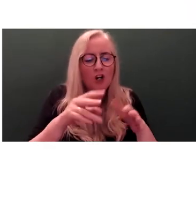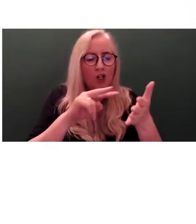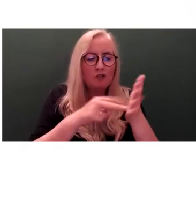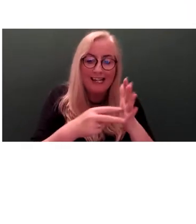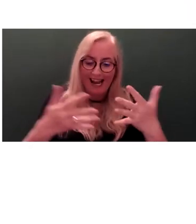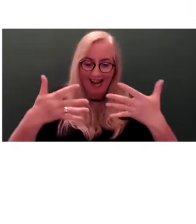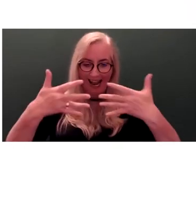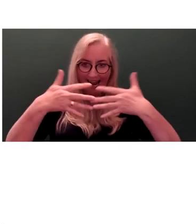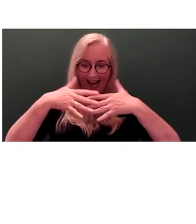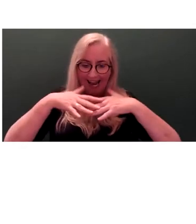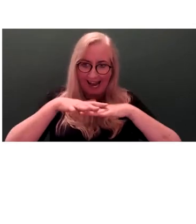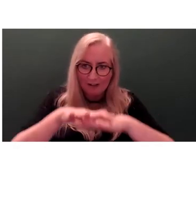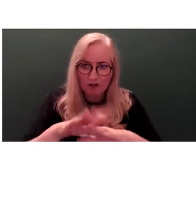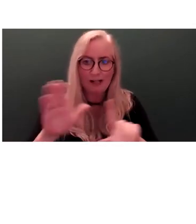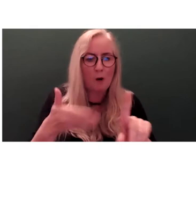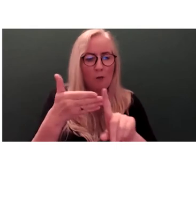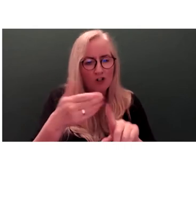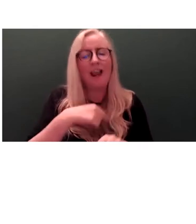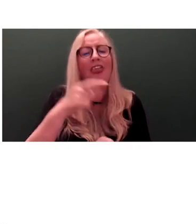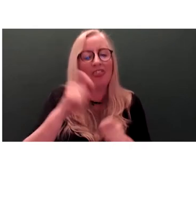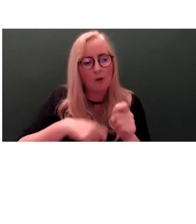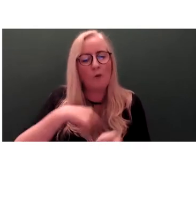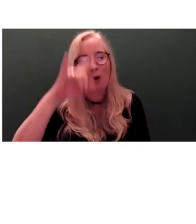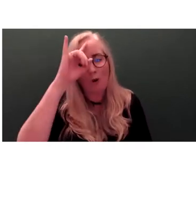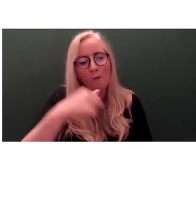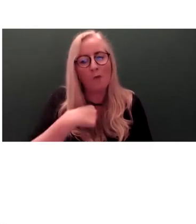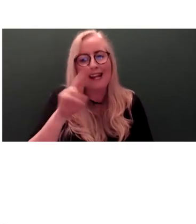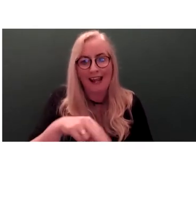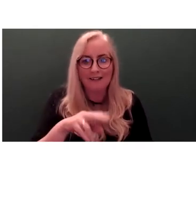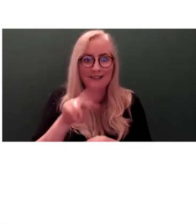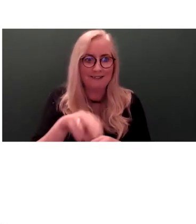integrated approach, then hopefully you can start, really kind of making inroads